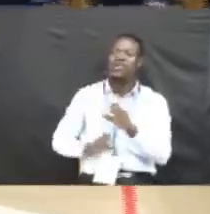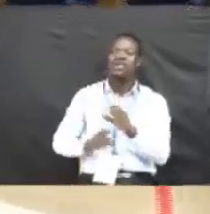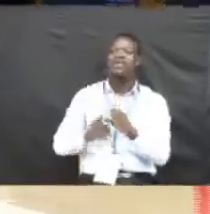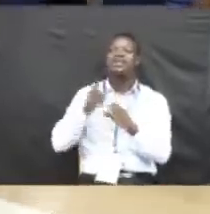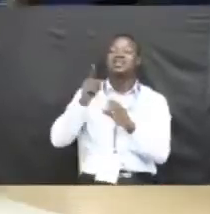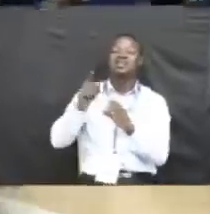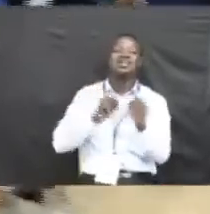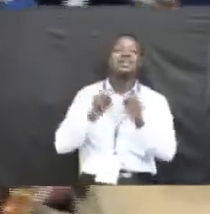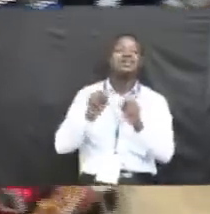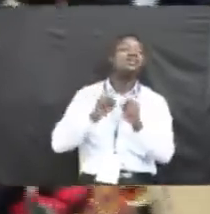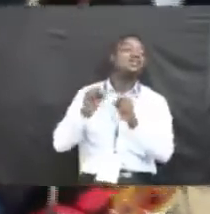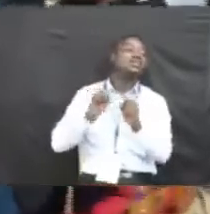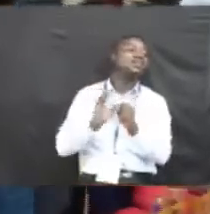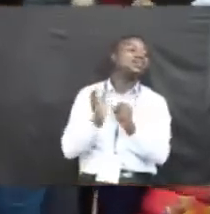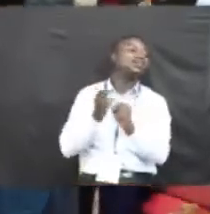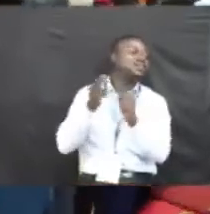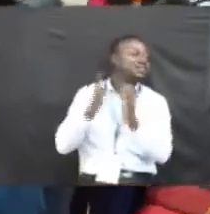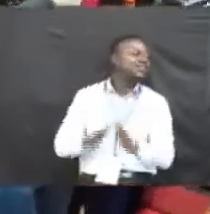Yeah.